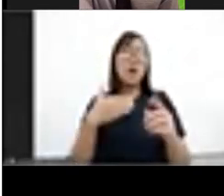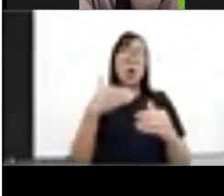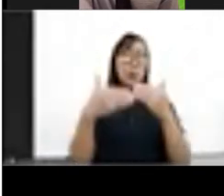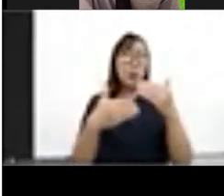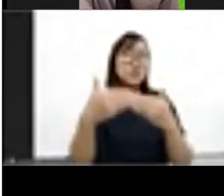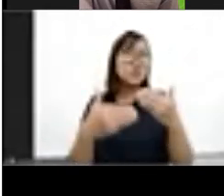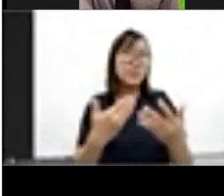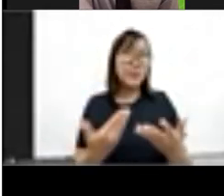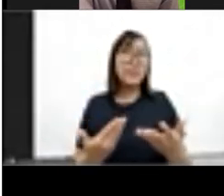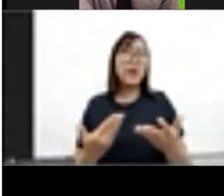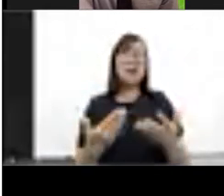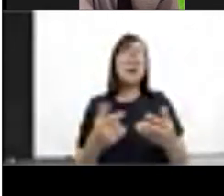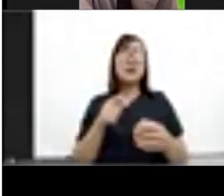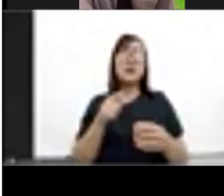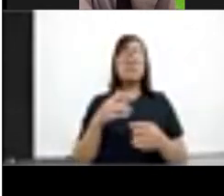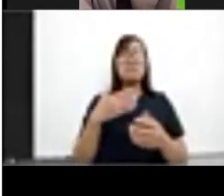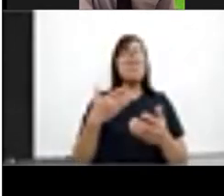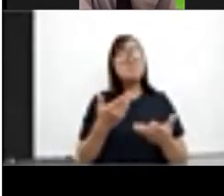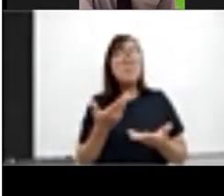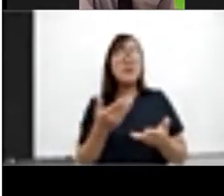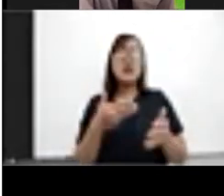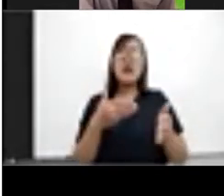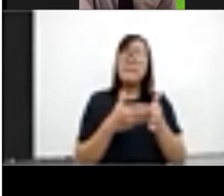Sorry om om